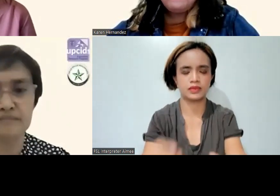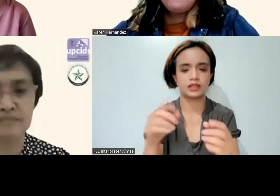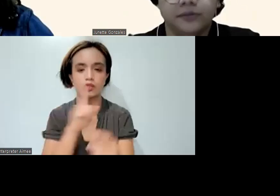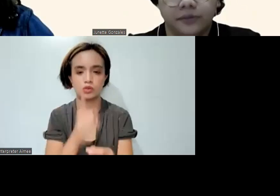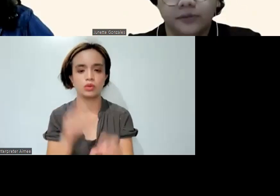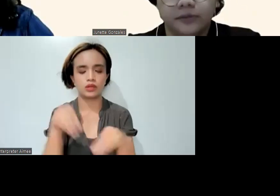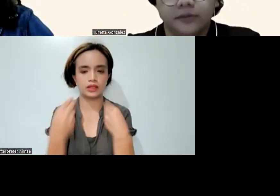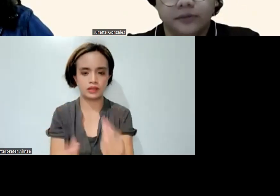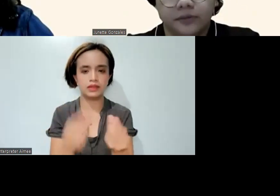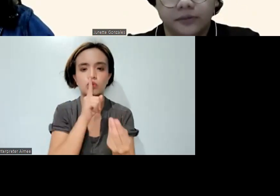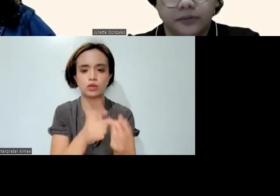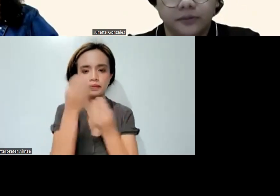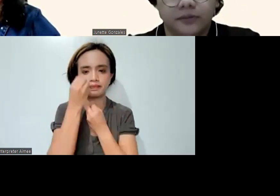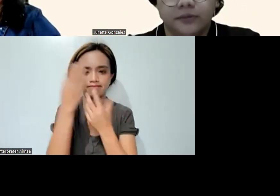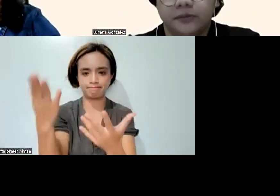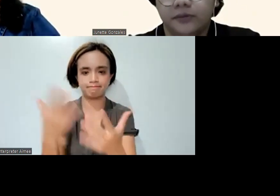information.